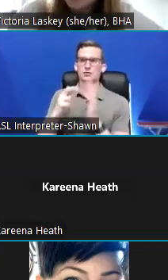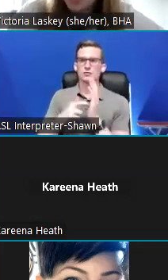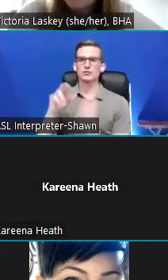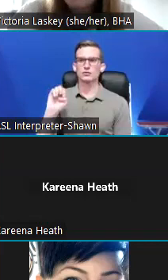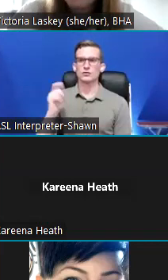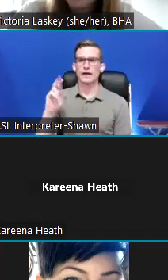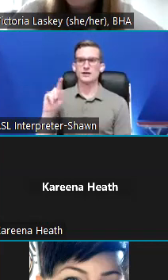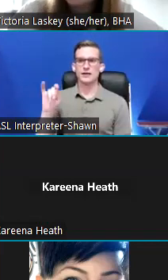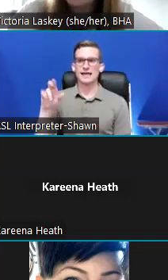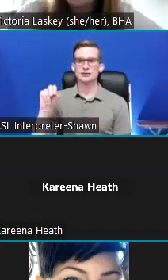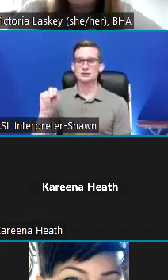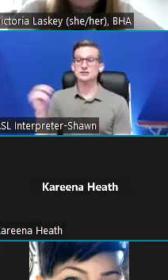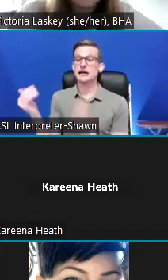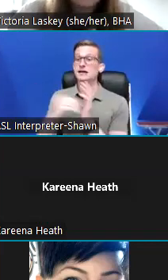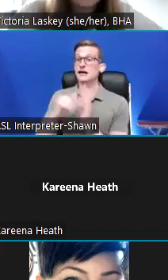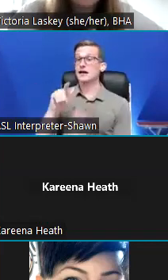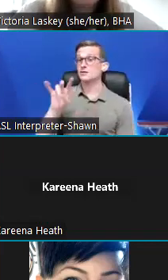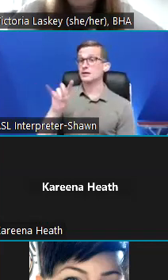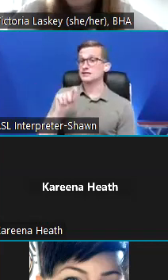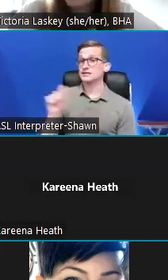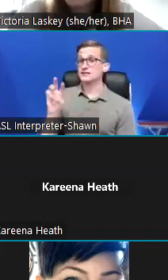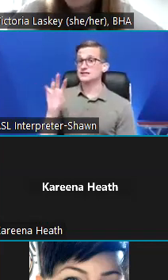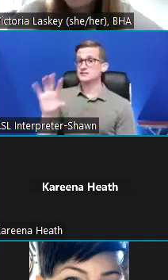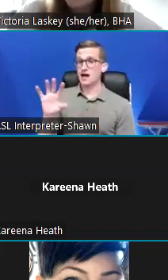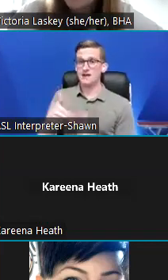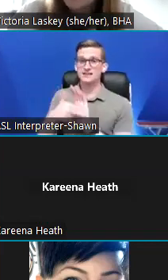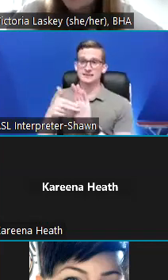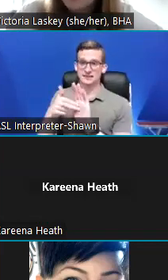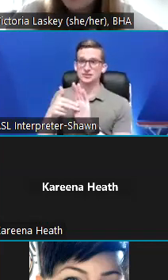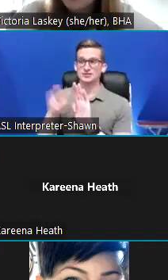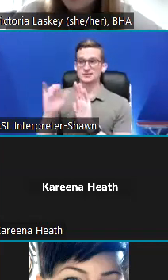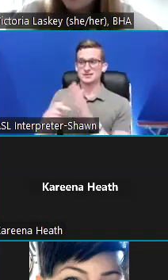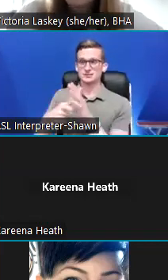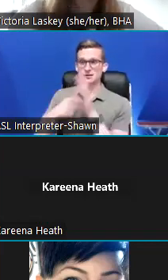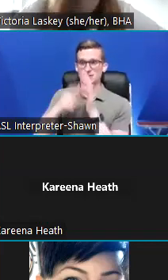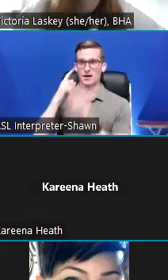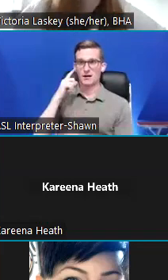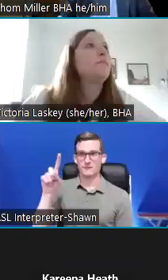that 2765 designation requirement for WICs.